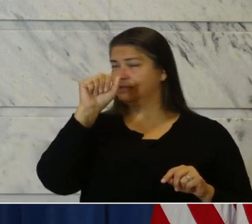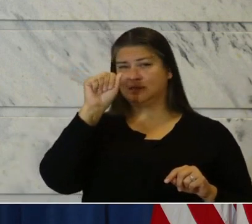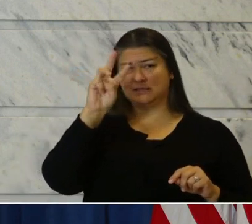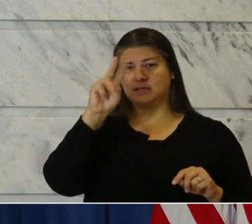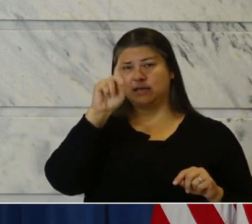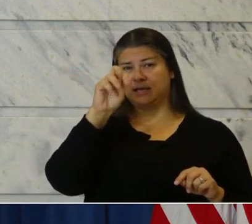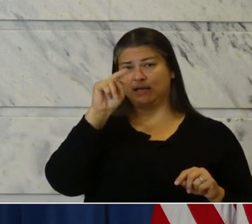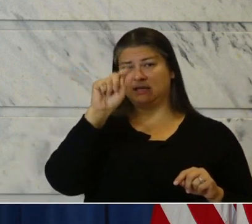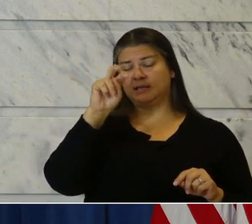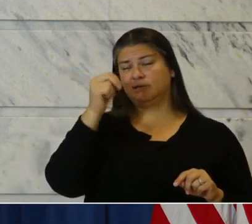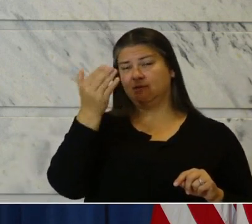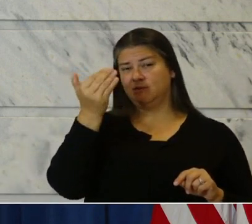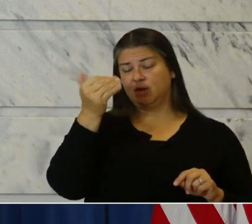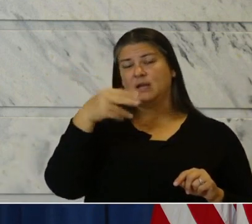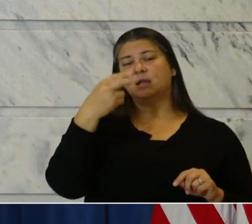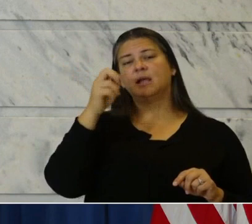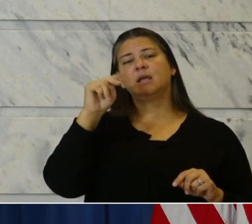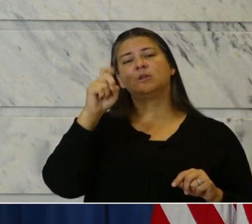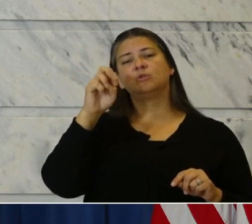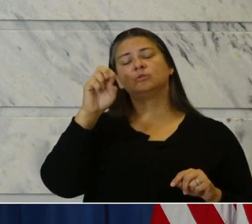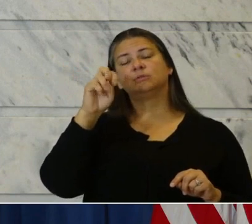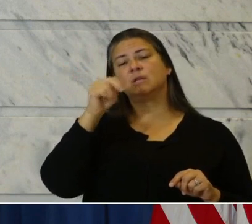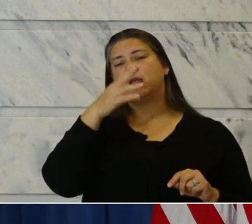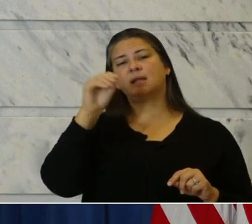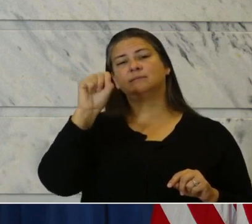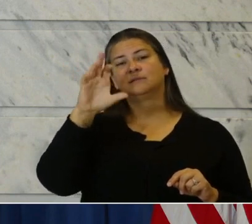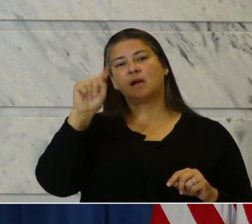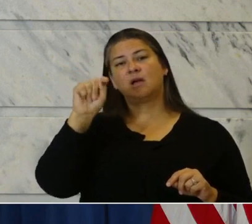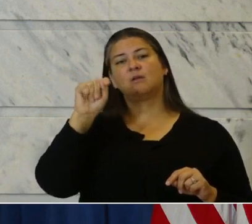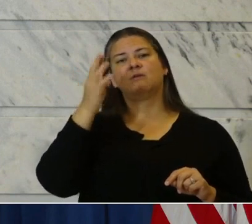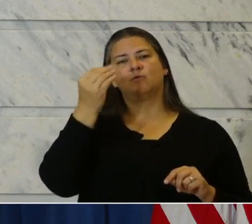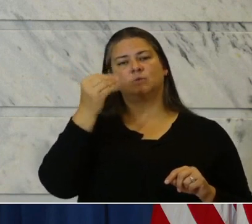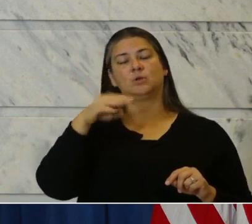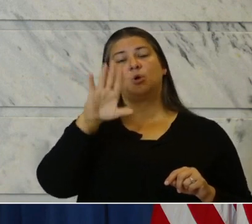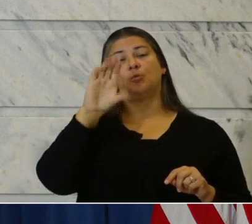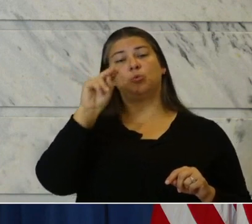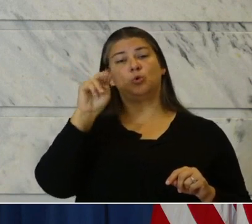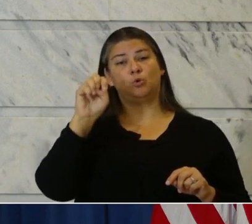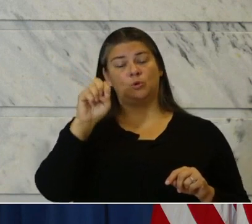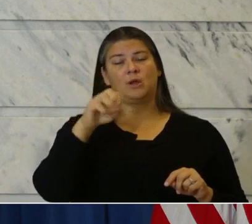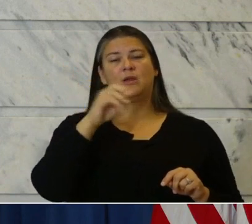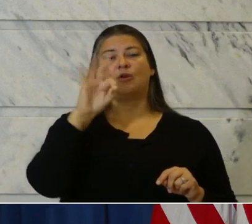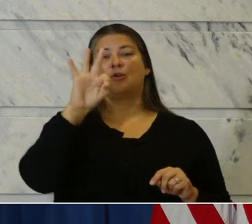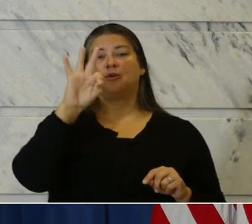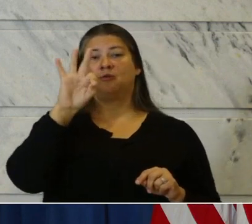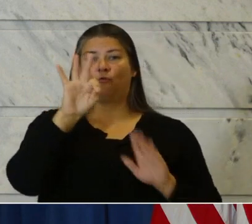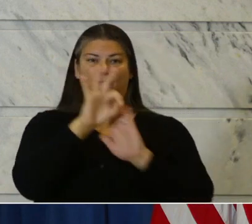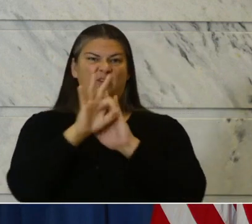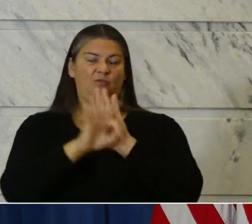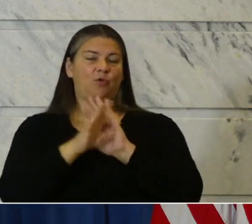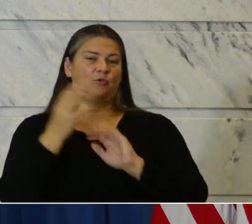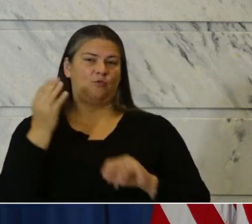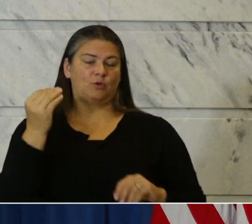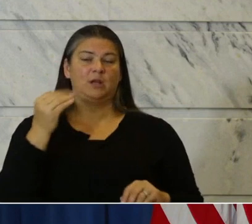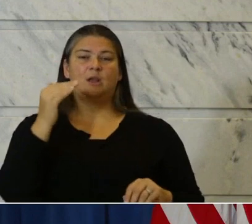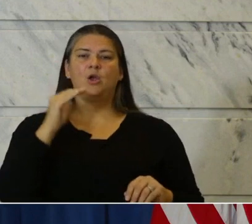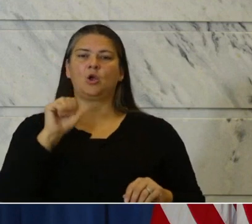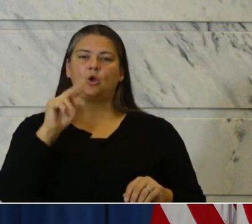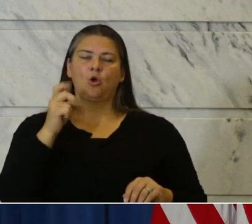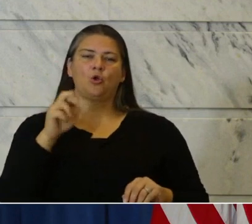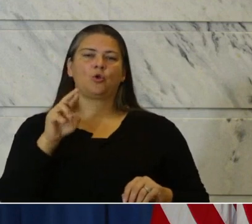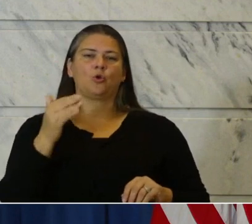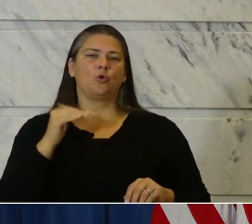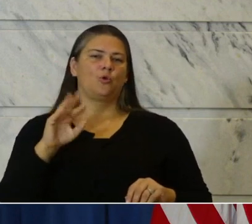Kenton 15, Henderson and Scott 14, Boone and Franklin 13, Carter, Union, and Whitley